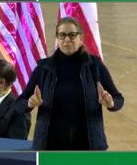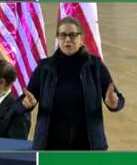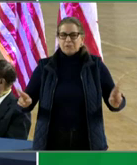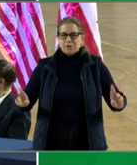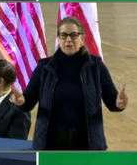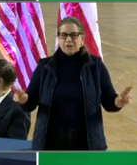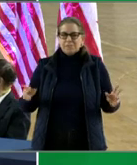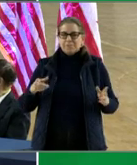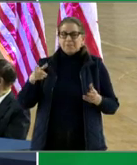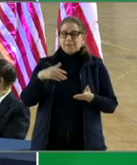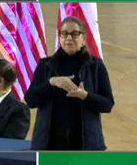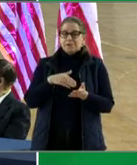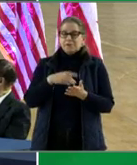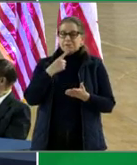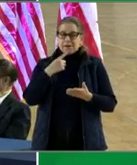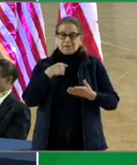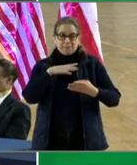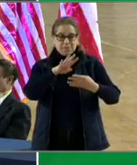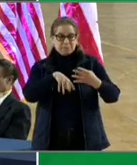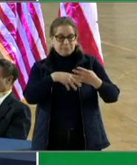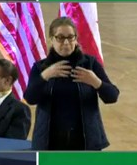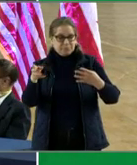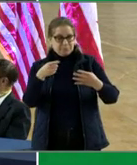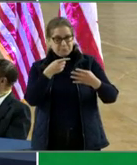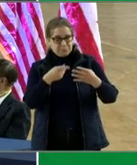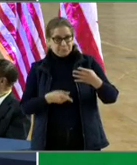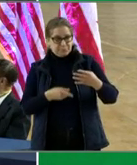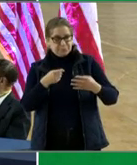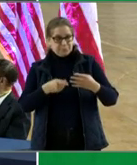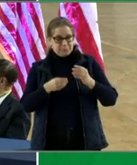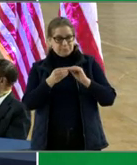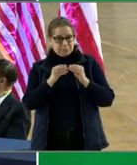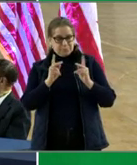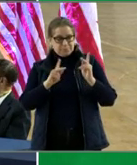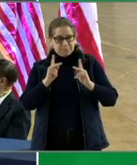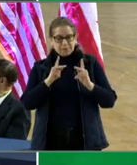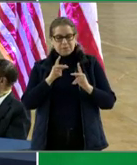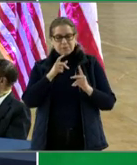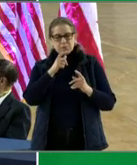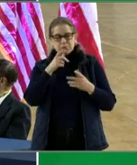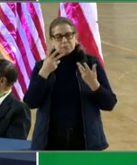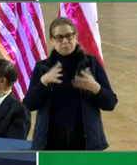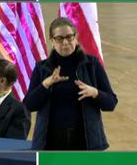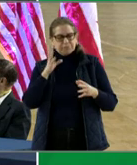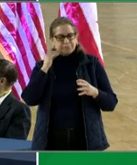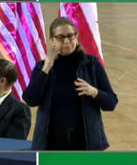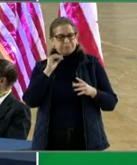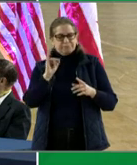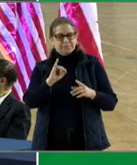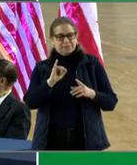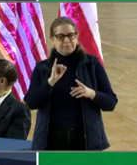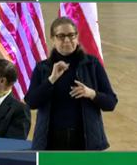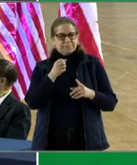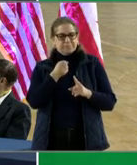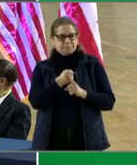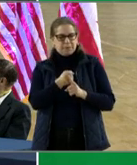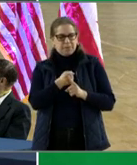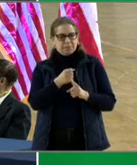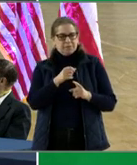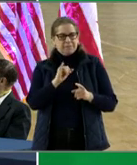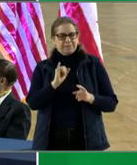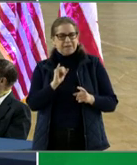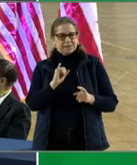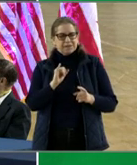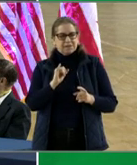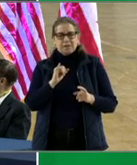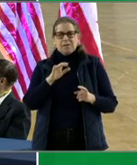shows people who will be affected over the course of a year, it is less well shows the people who have recovered and